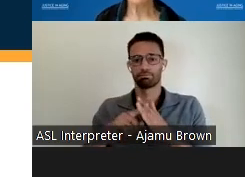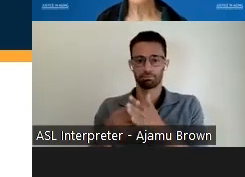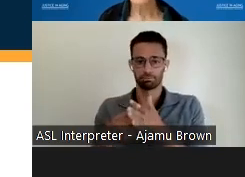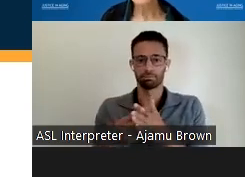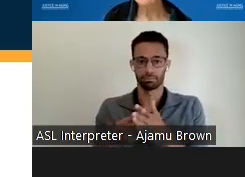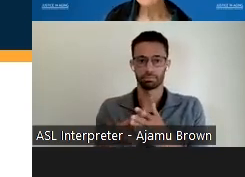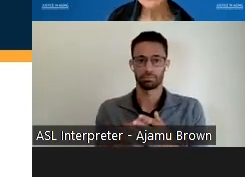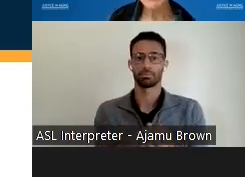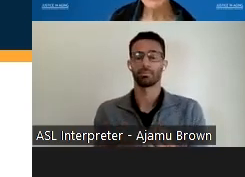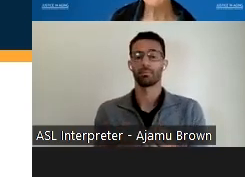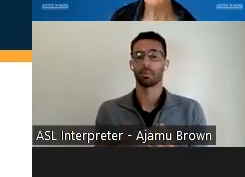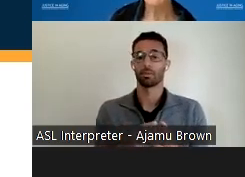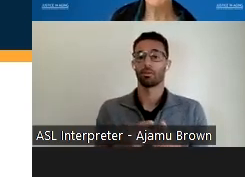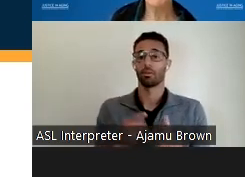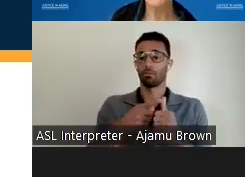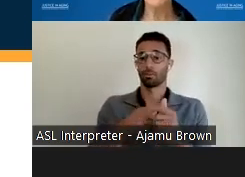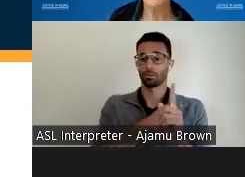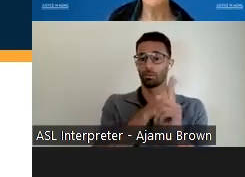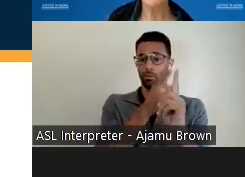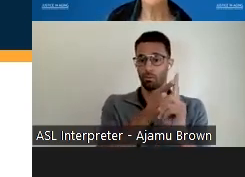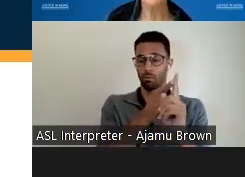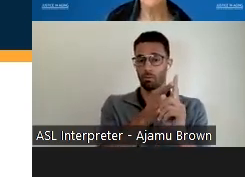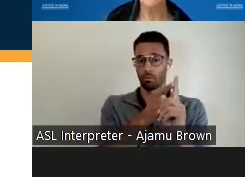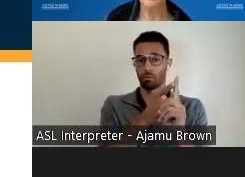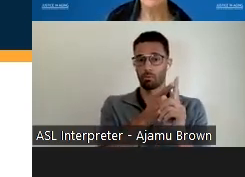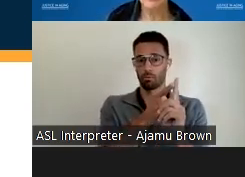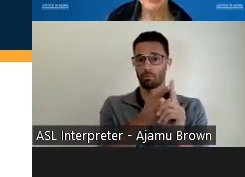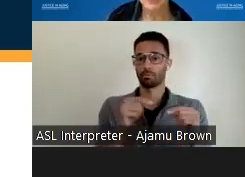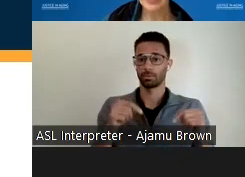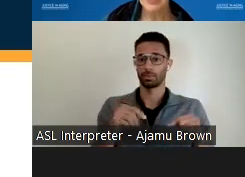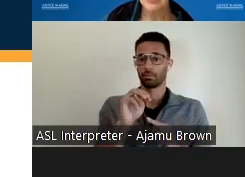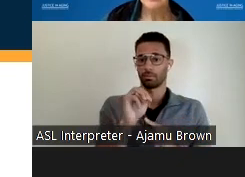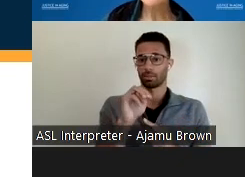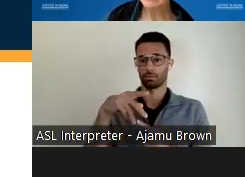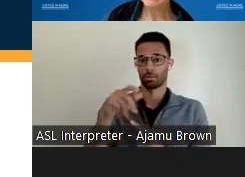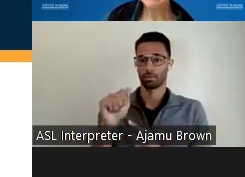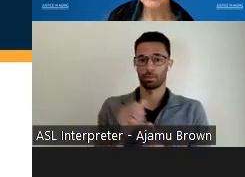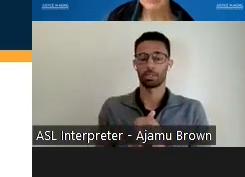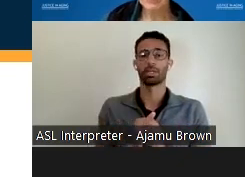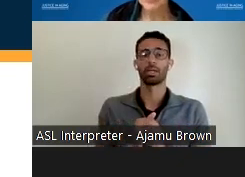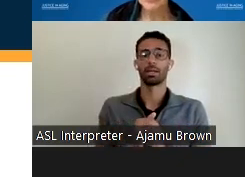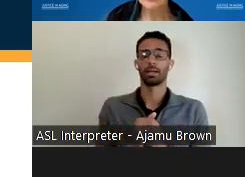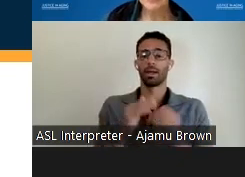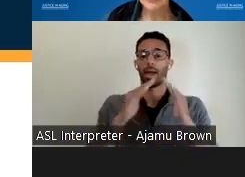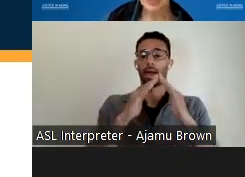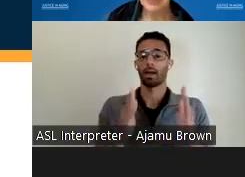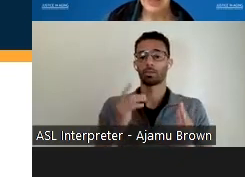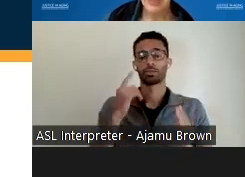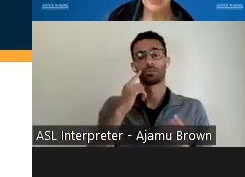The first goal of the master plan for aging is housing for all ages